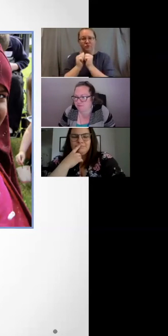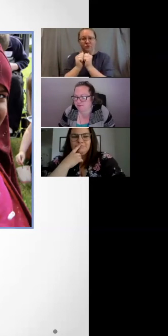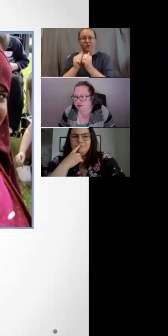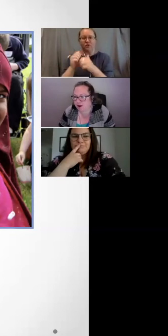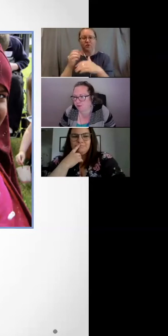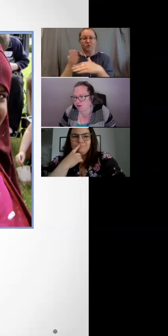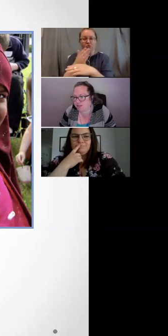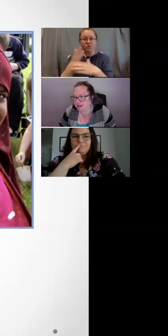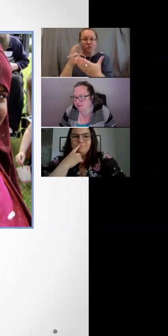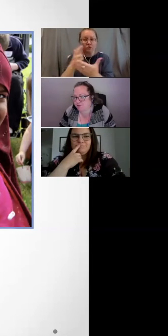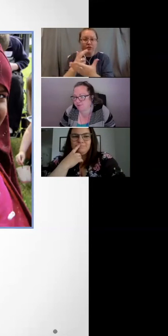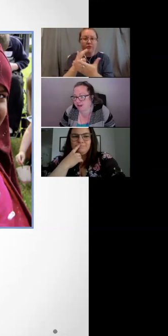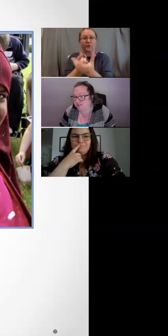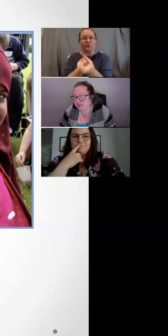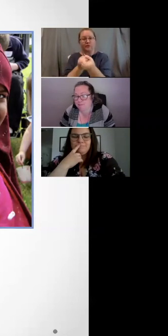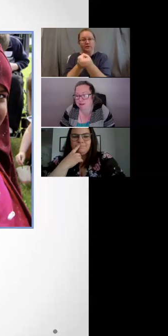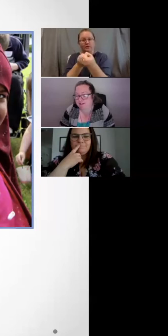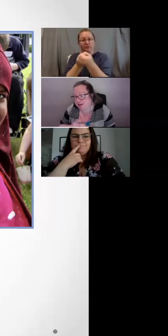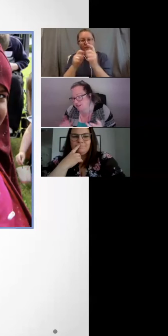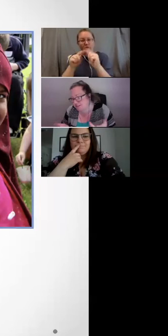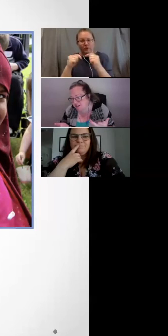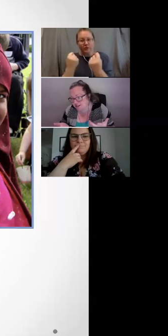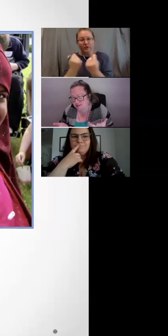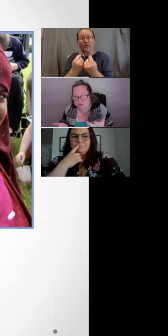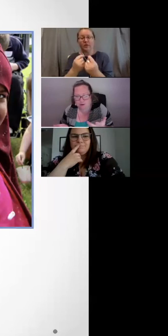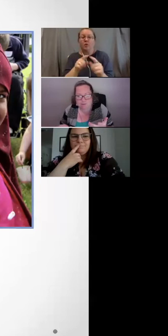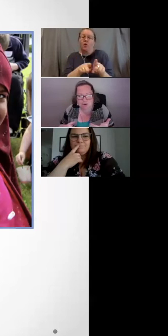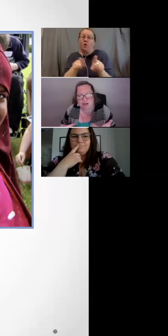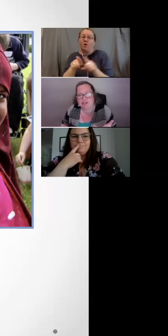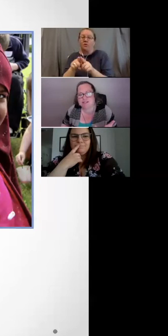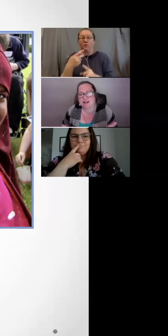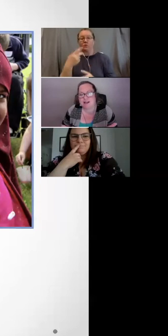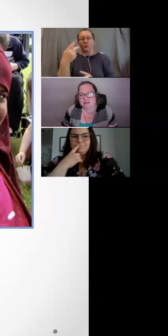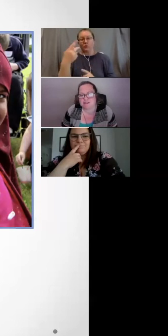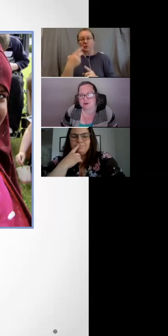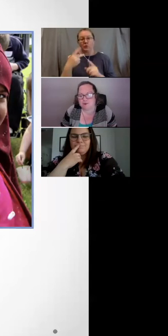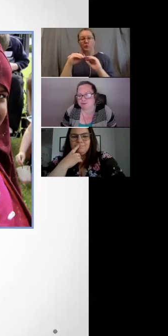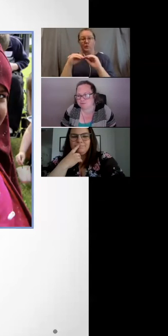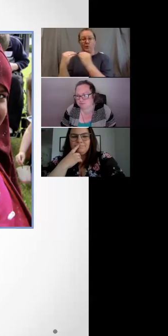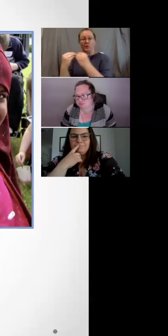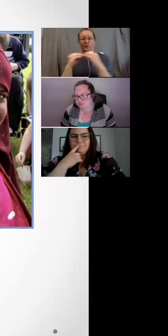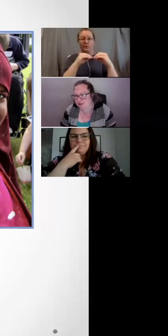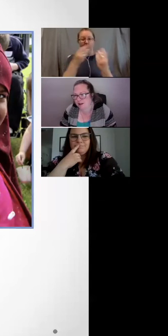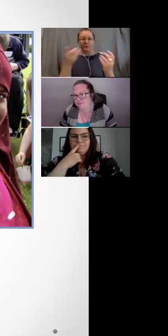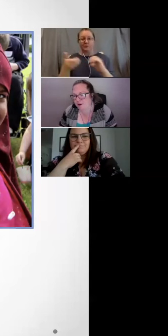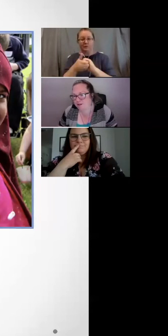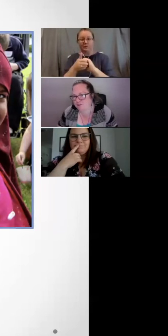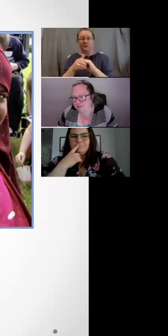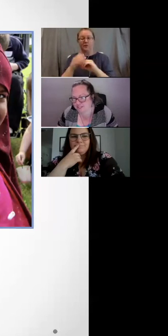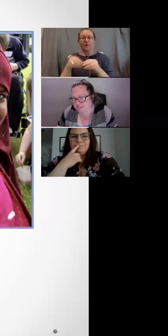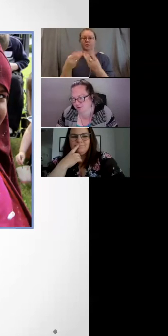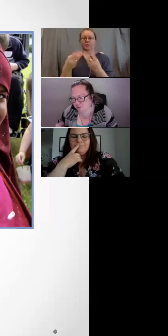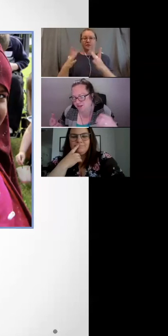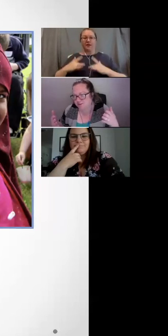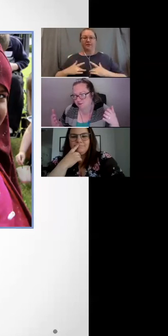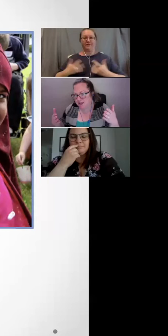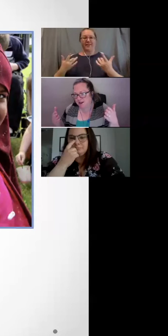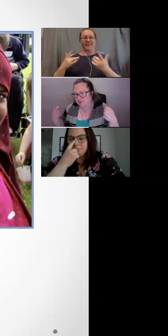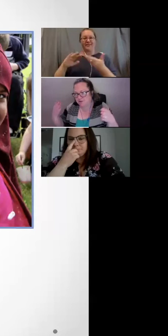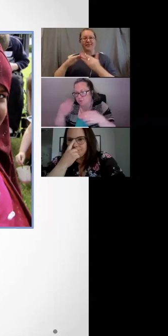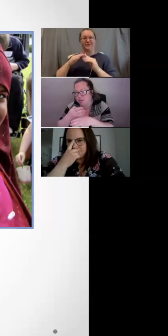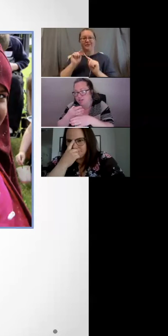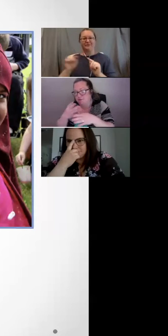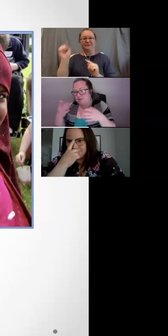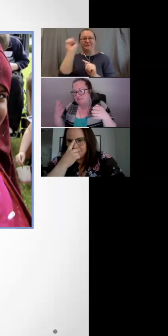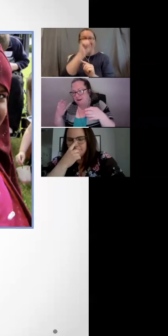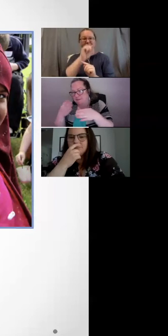we sometimes work together to provide family events in different communities. So all of those things are ways that we can